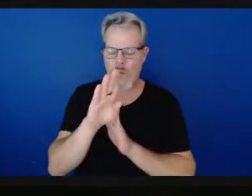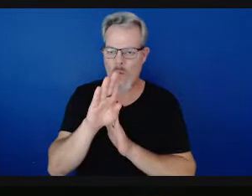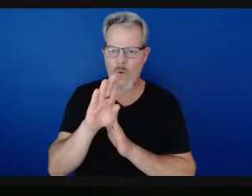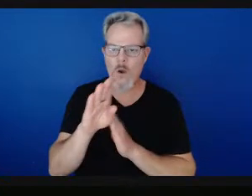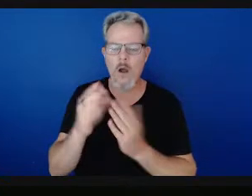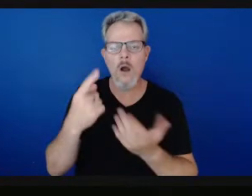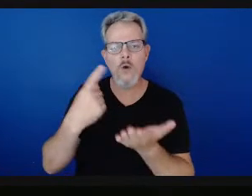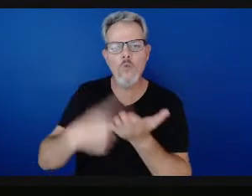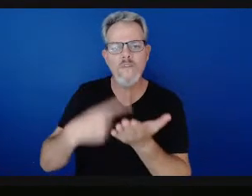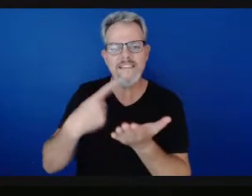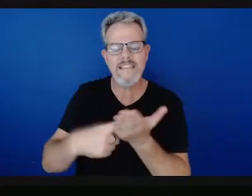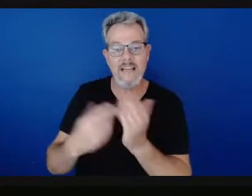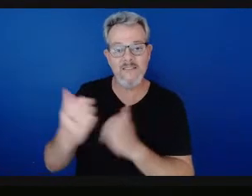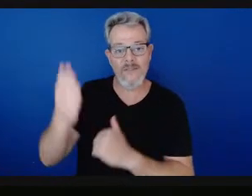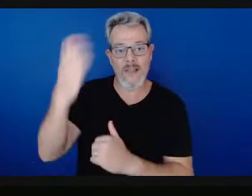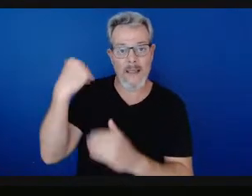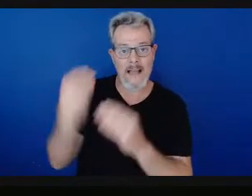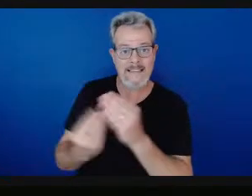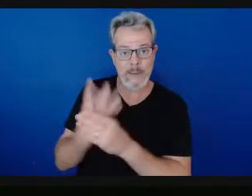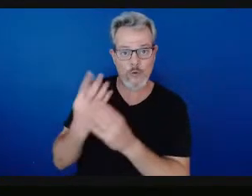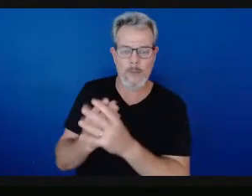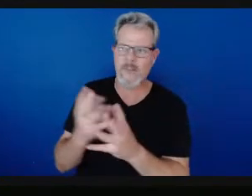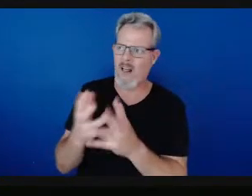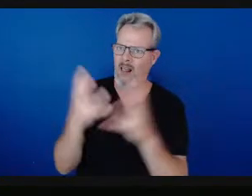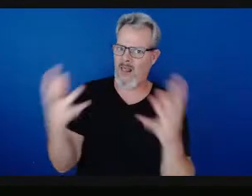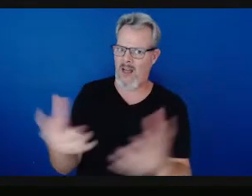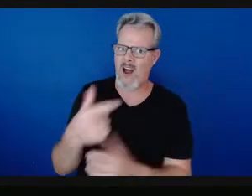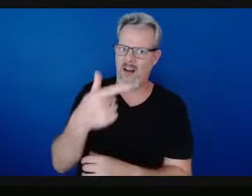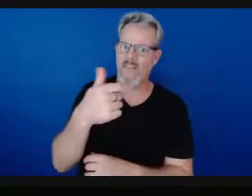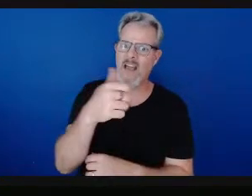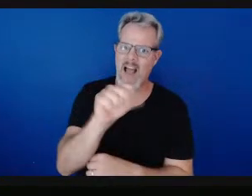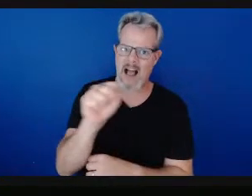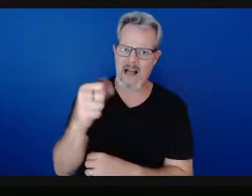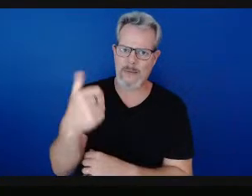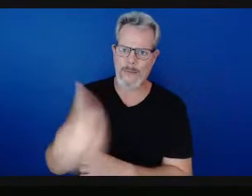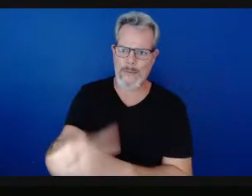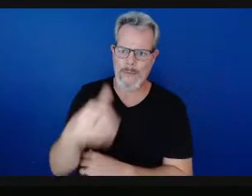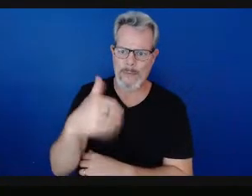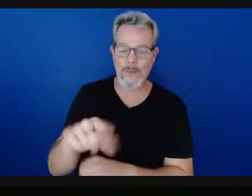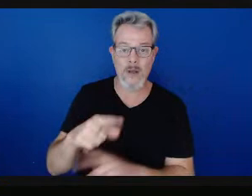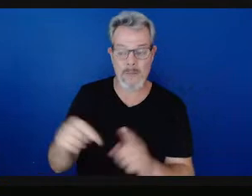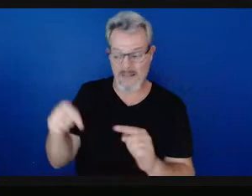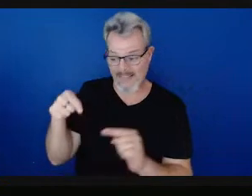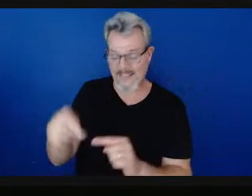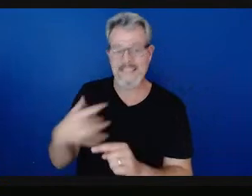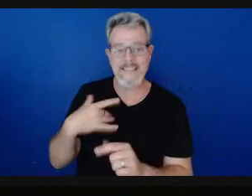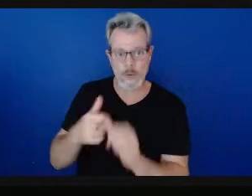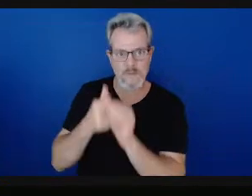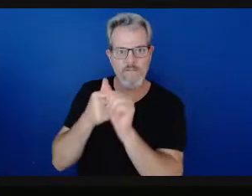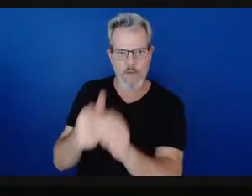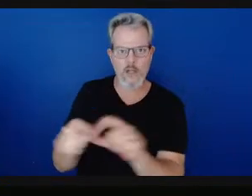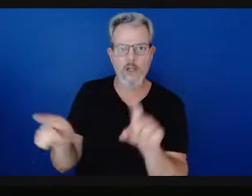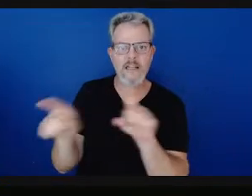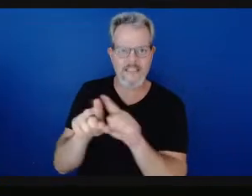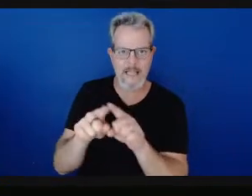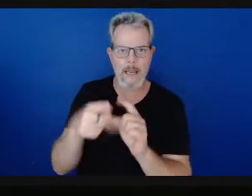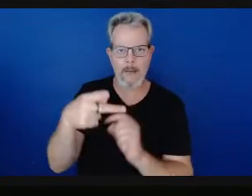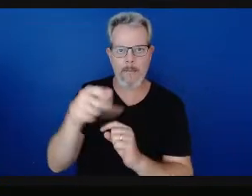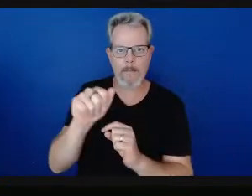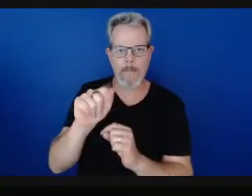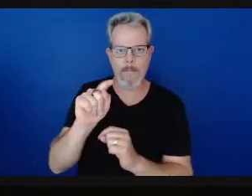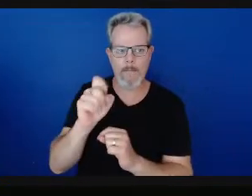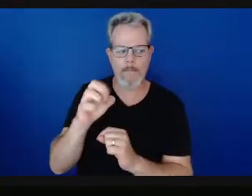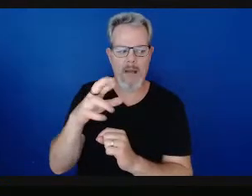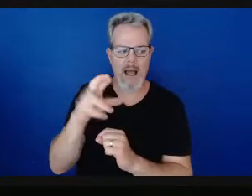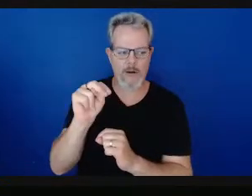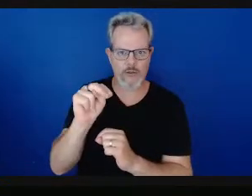eruption was a very gassy one, and it appears that this one seems to be following the same pattern, which once